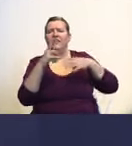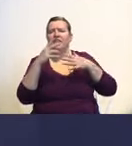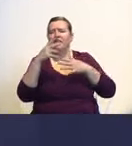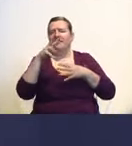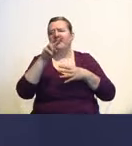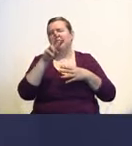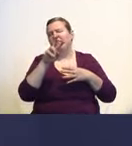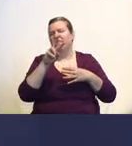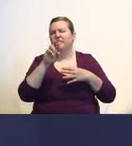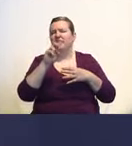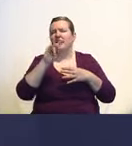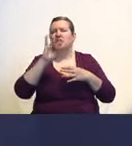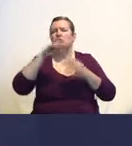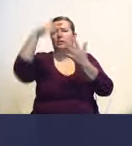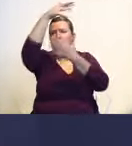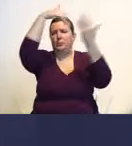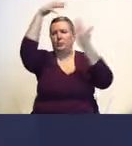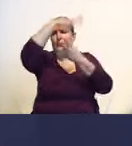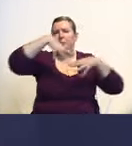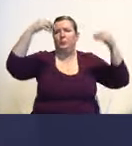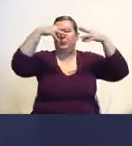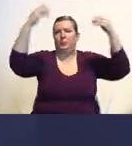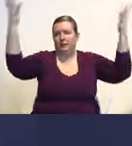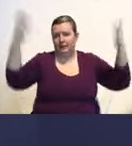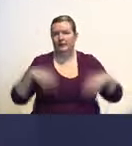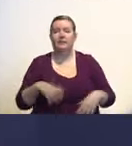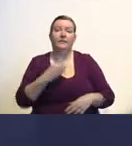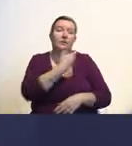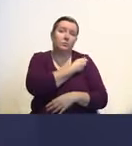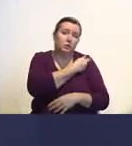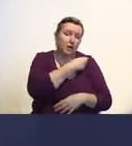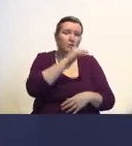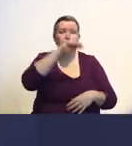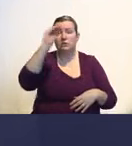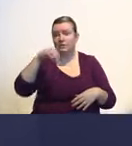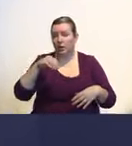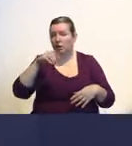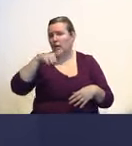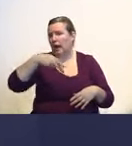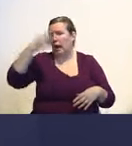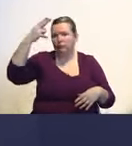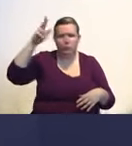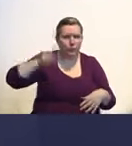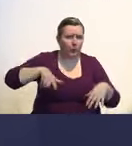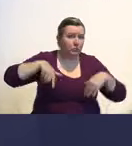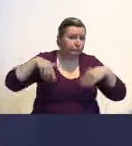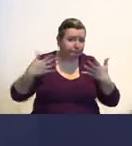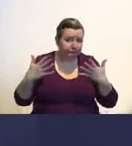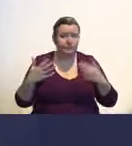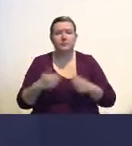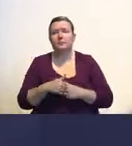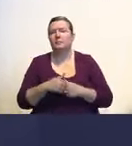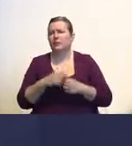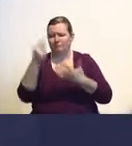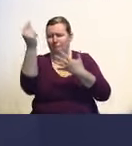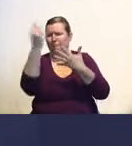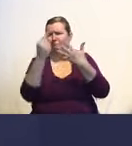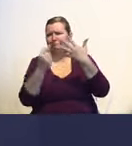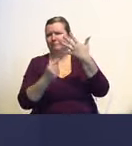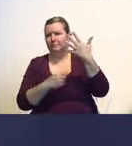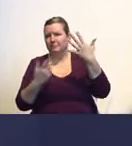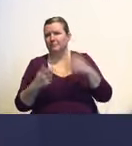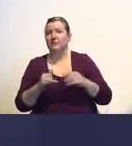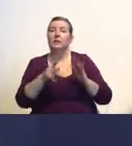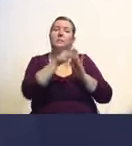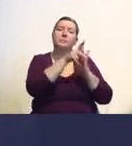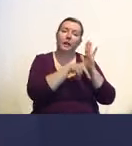the students and their staff should also be considered. In addition to school district and child care center policies, staff